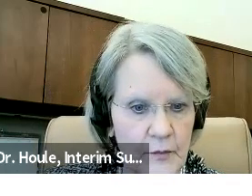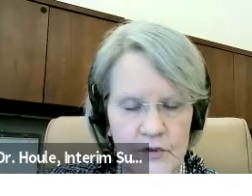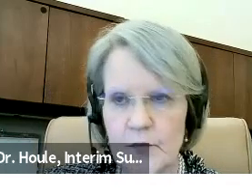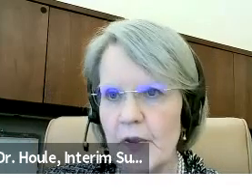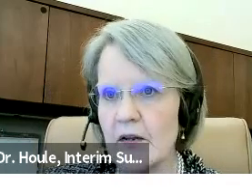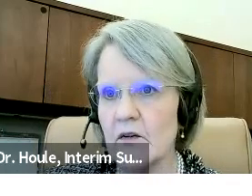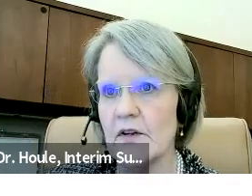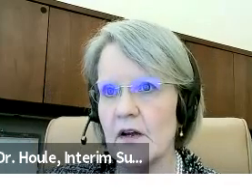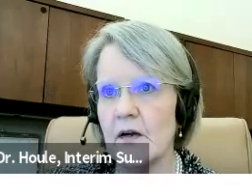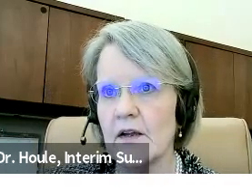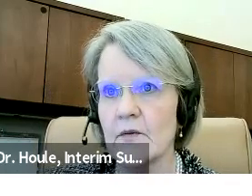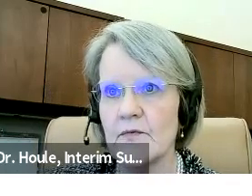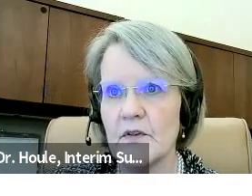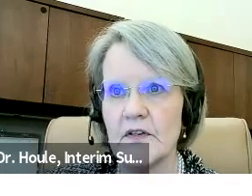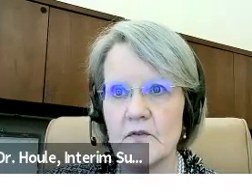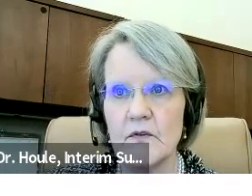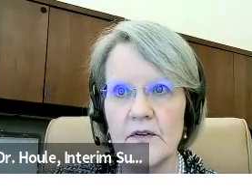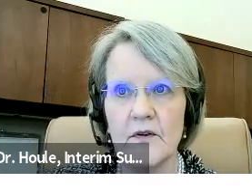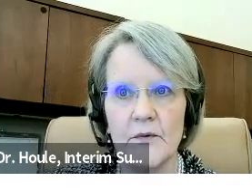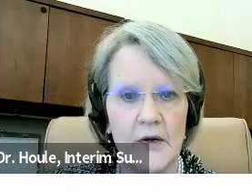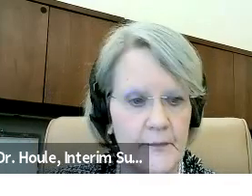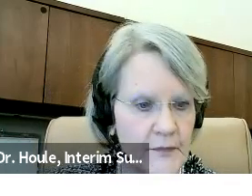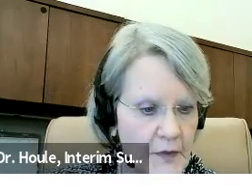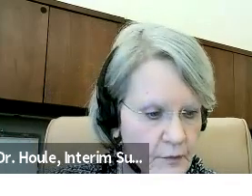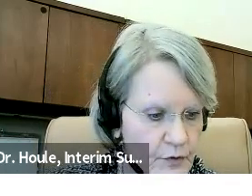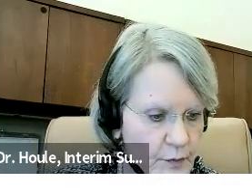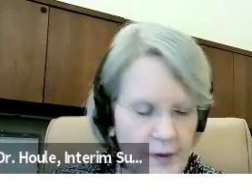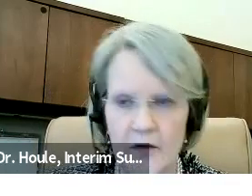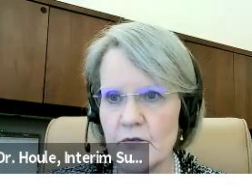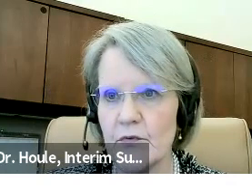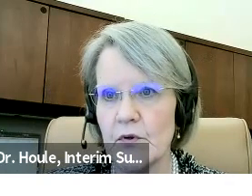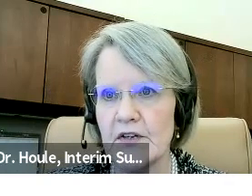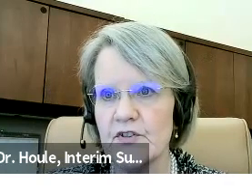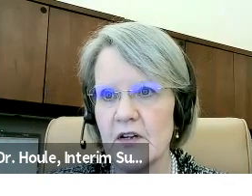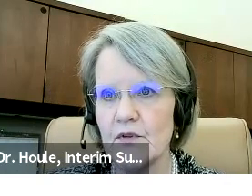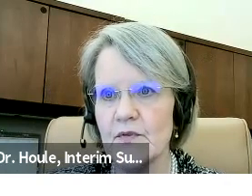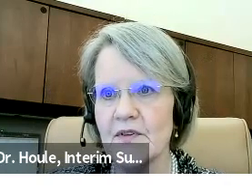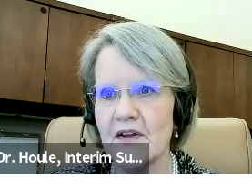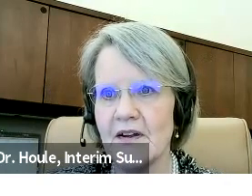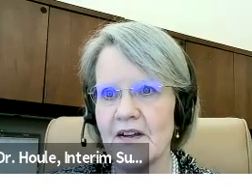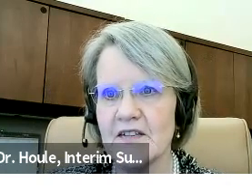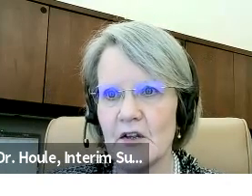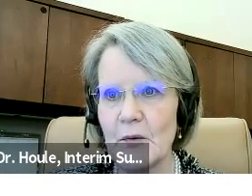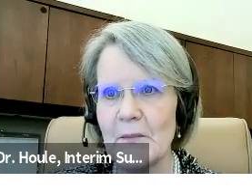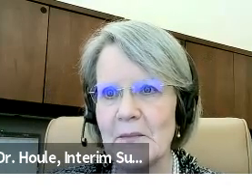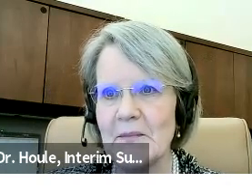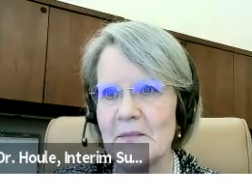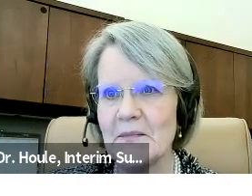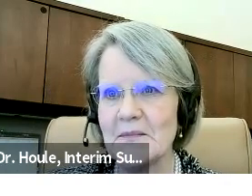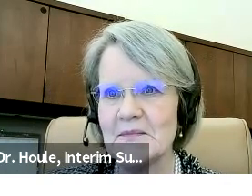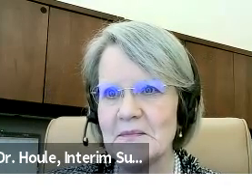with Principal Patnode at Greenfield High School. I don't know, Principal Patnode, if you want to just unmute and say